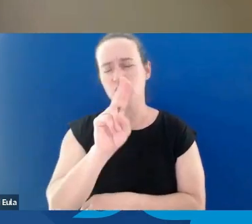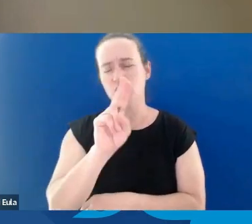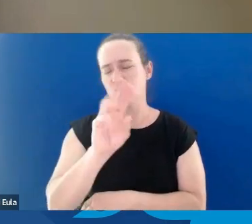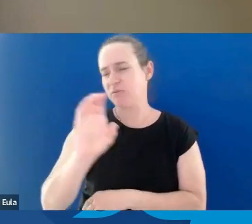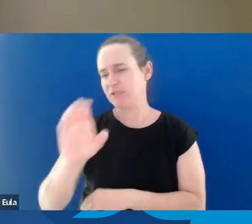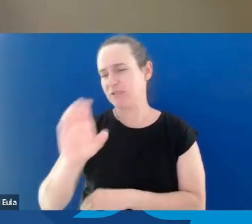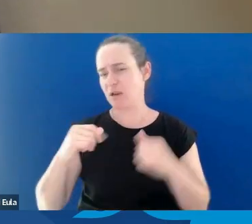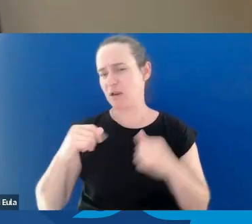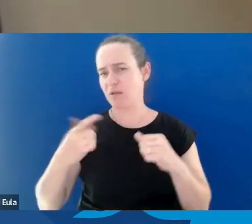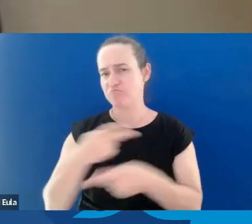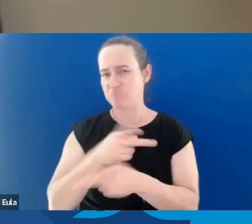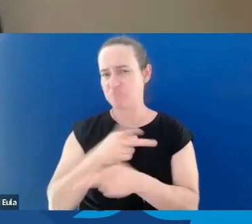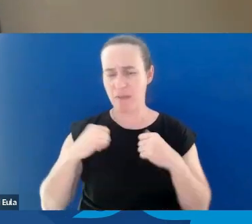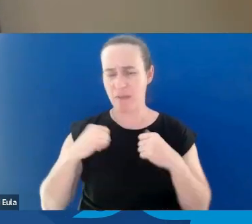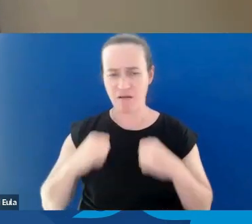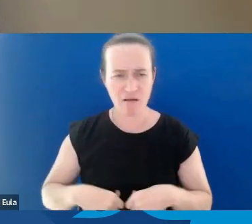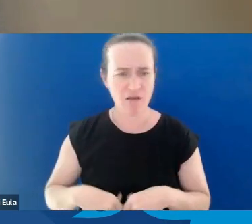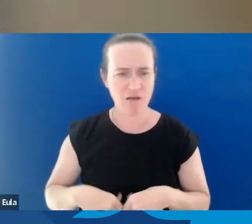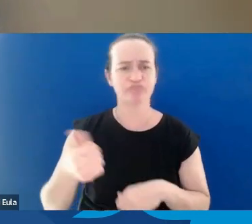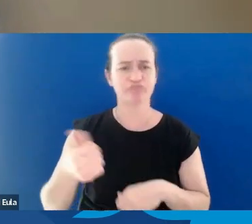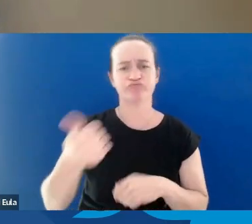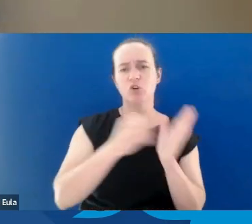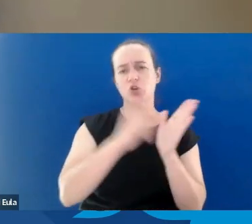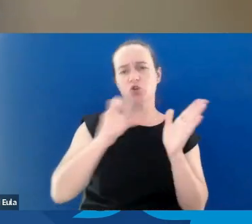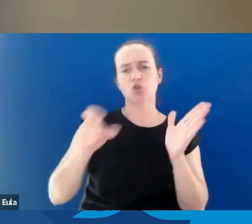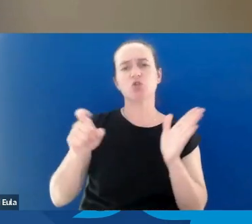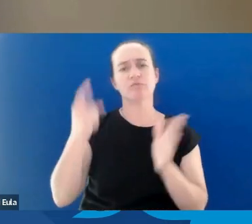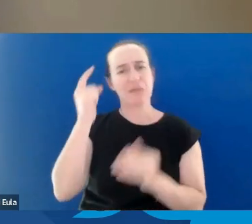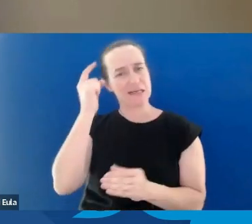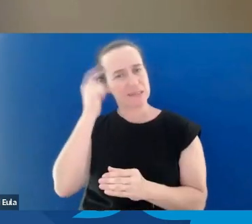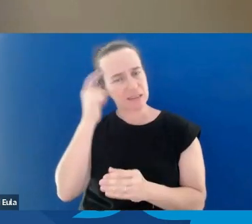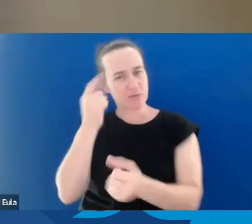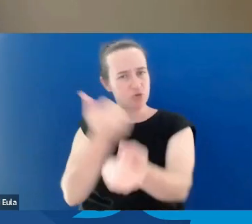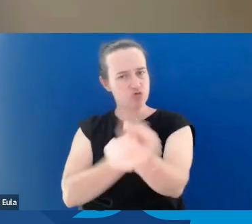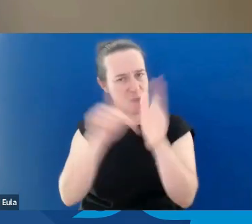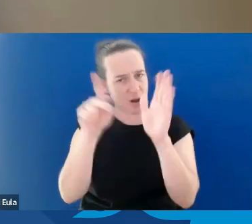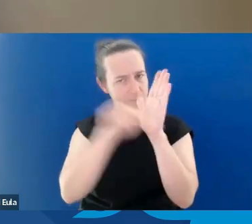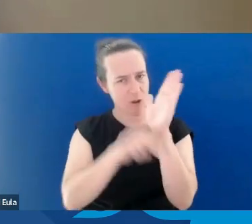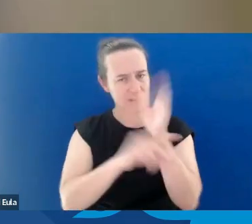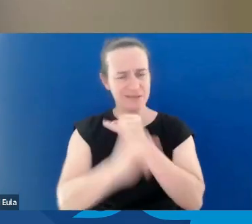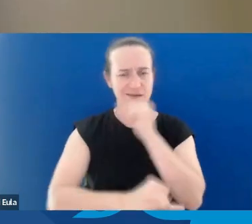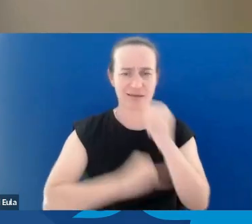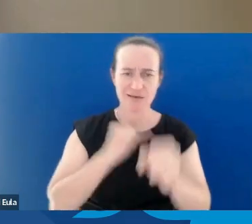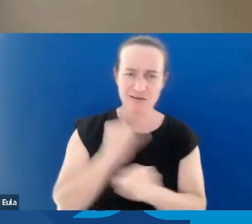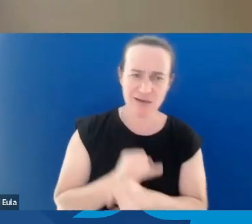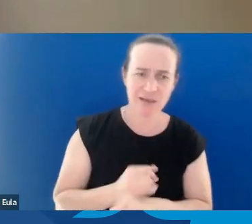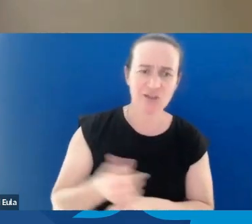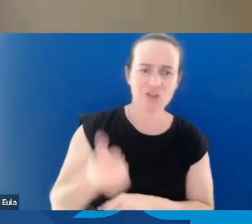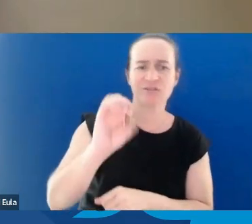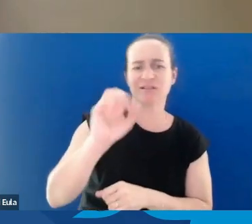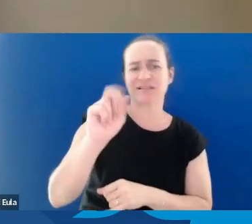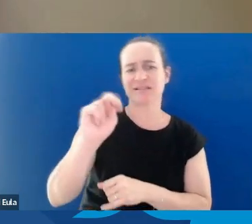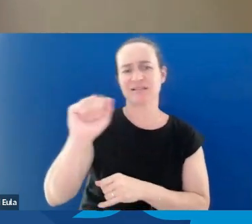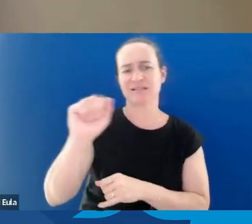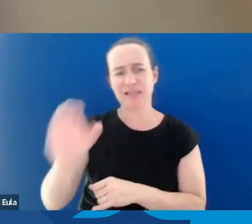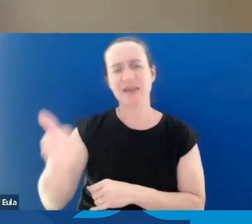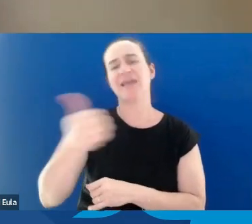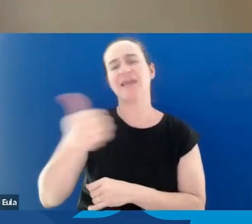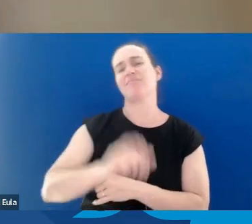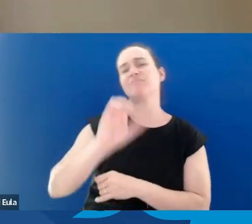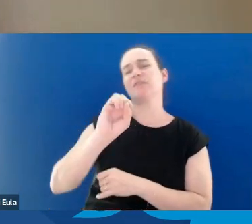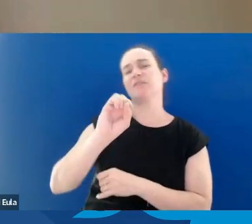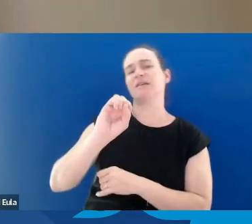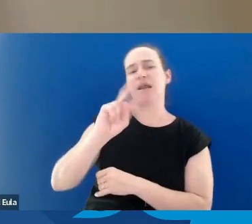Public Health. We had students of Sensible Drug Policy International, SANAC, as well as a presentation from NACOSA's Human